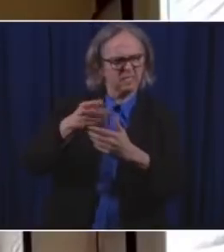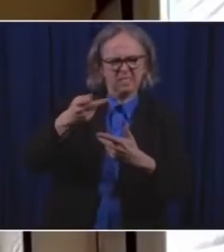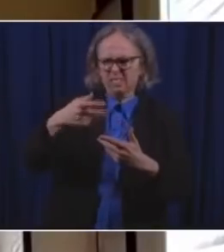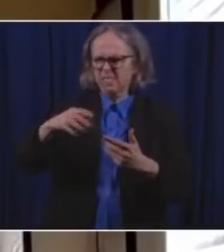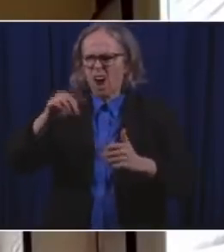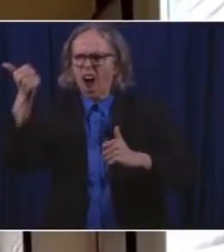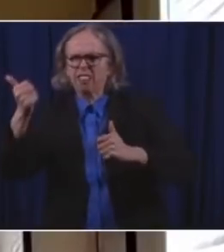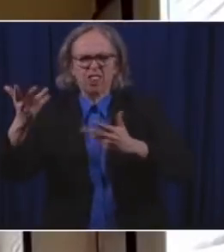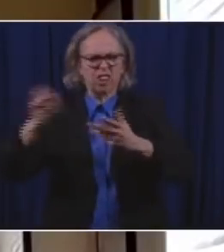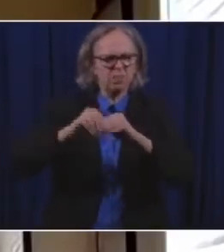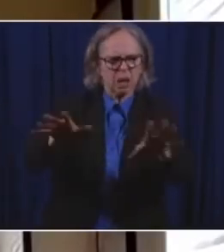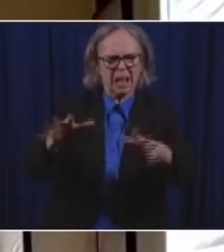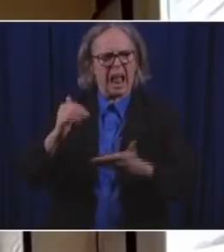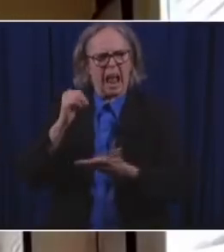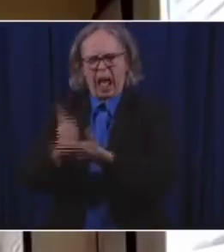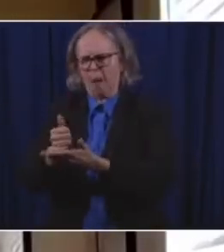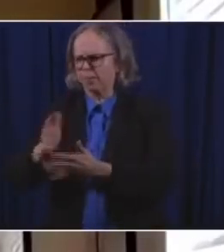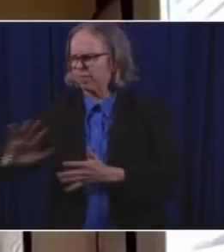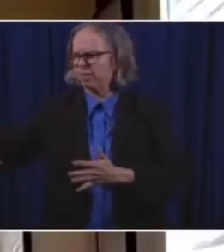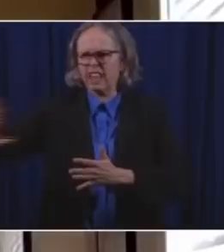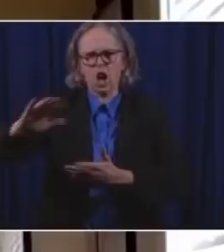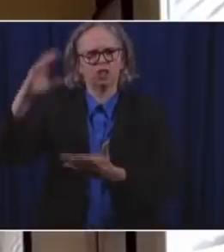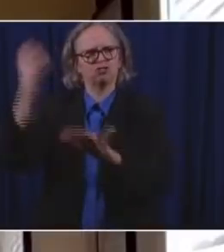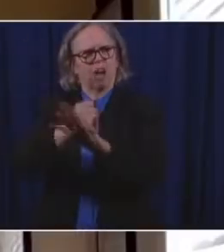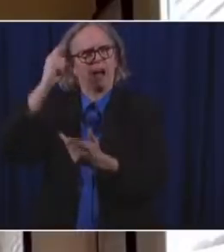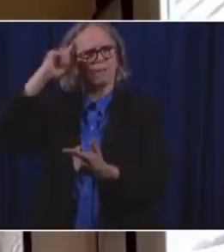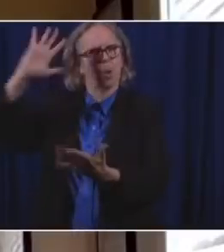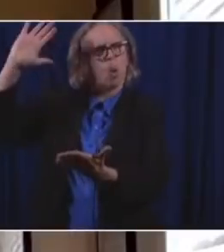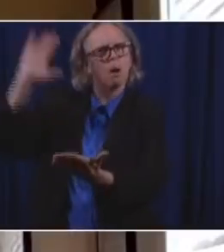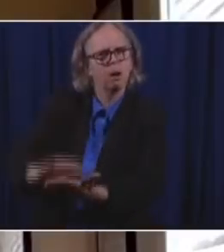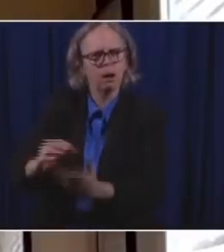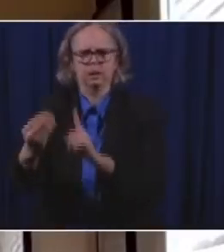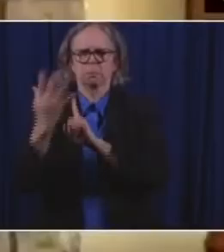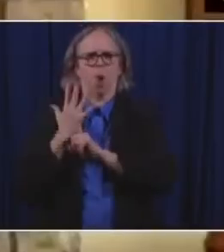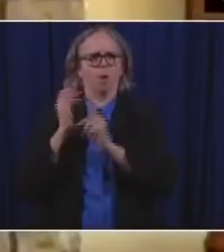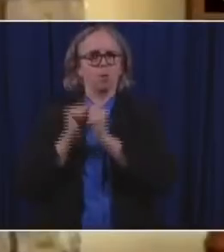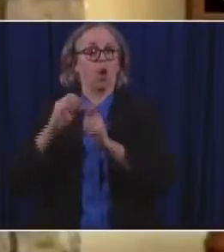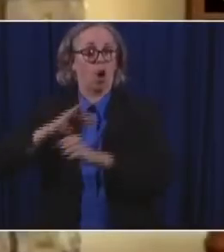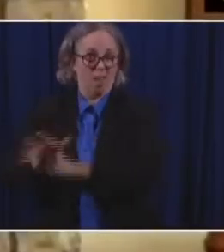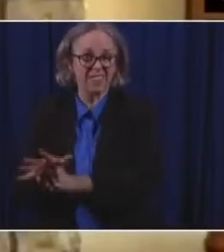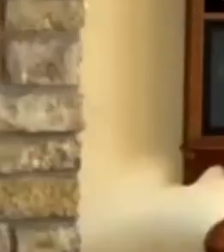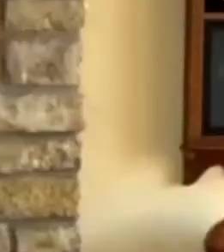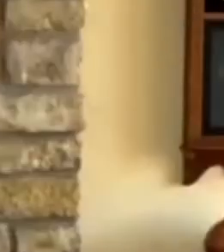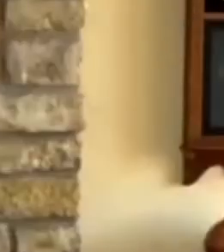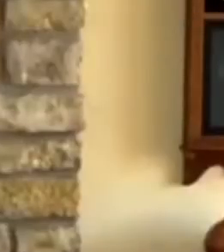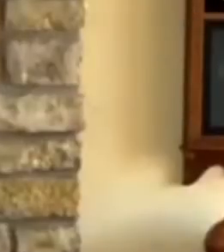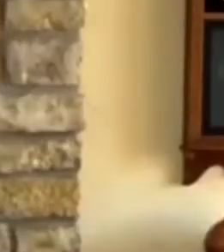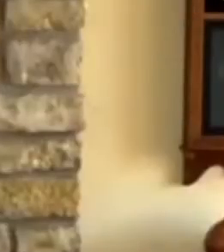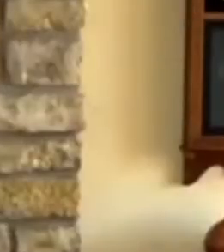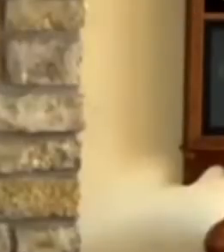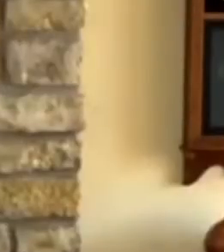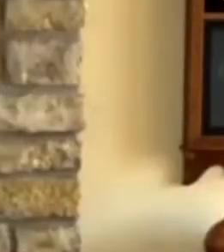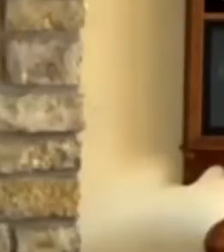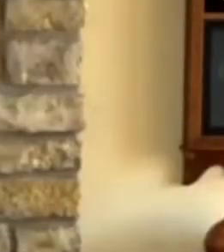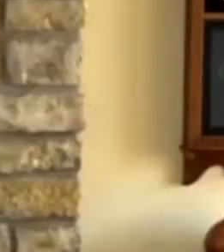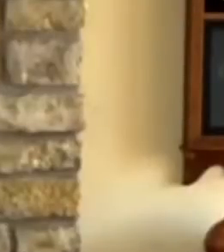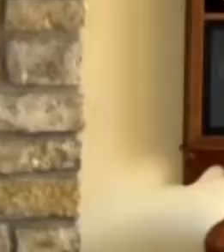to our lives and to our livelihoods. So, Dr. Vanderhoff, thank you very